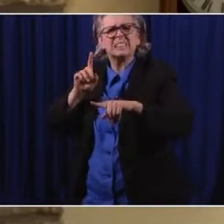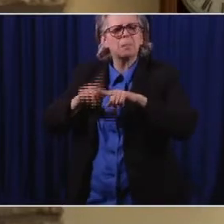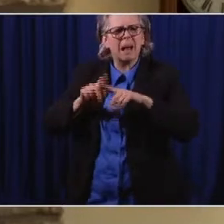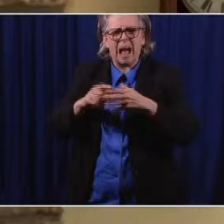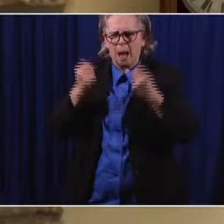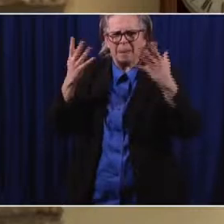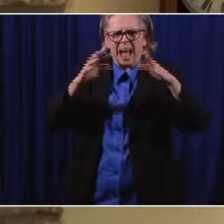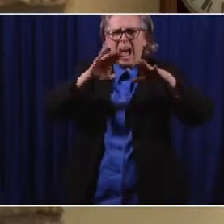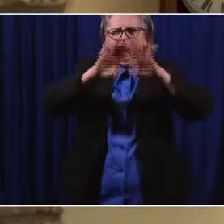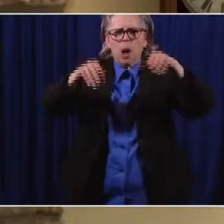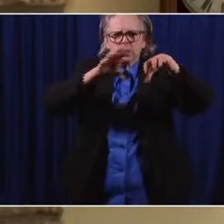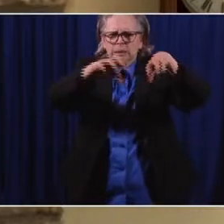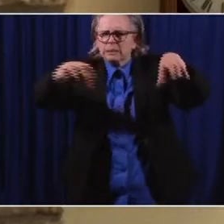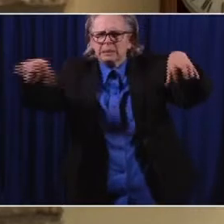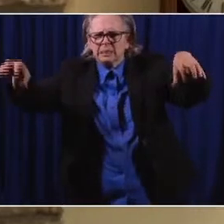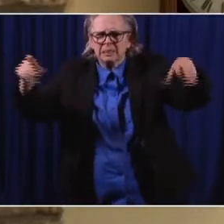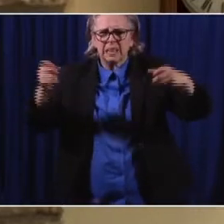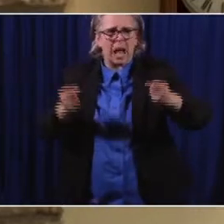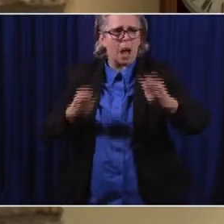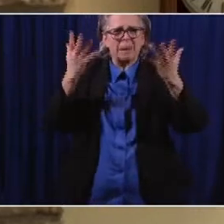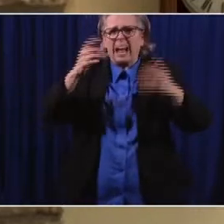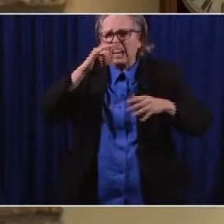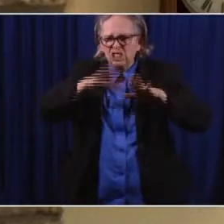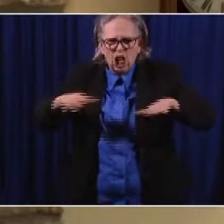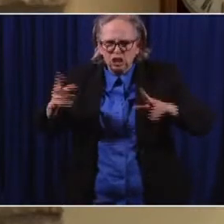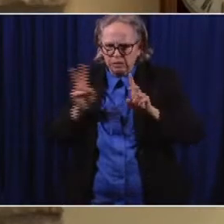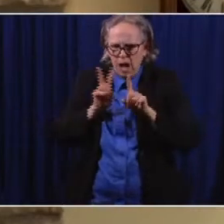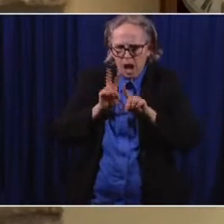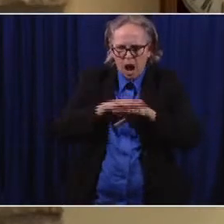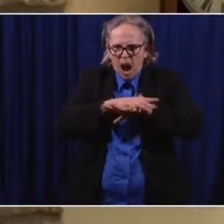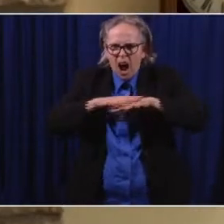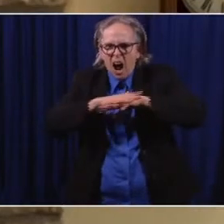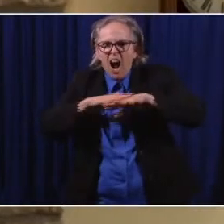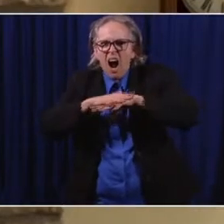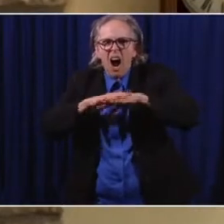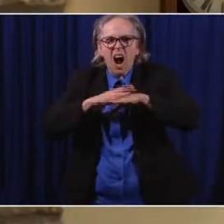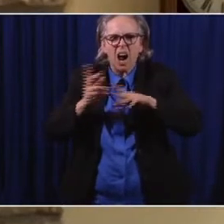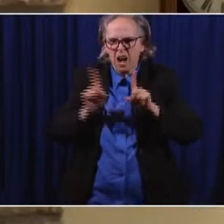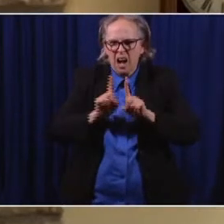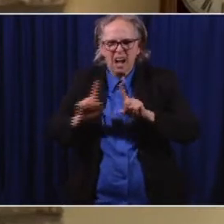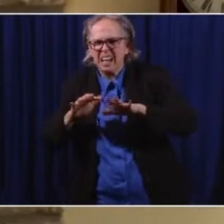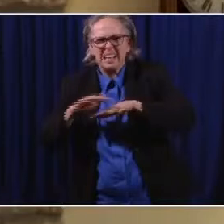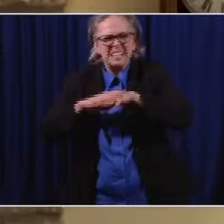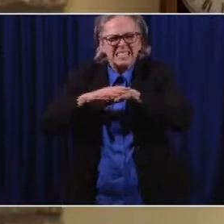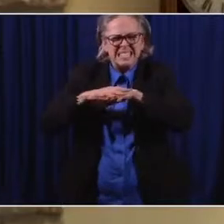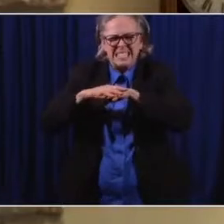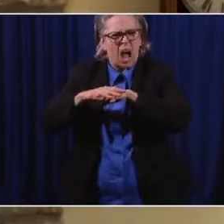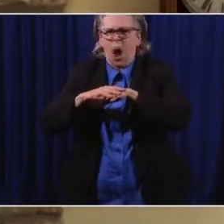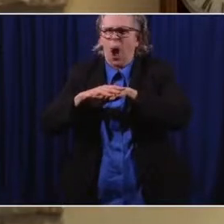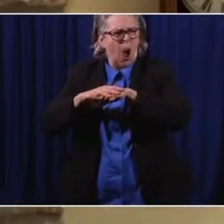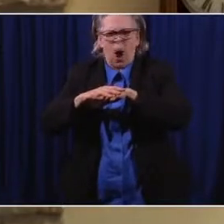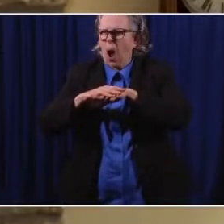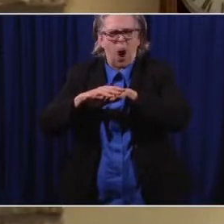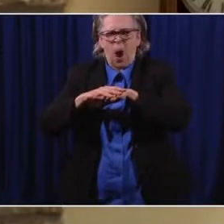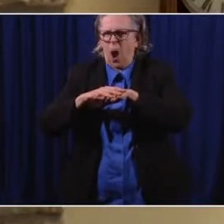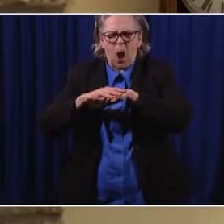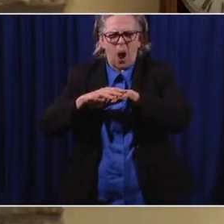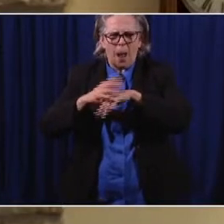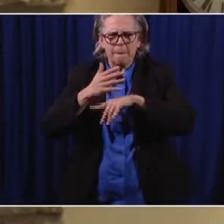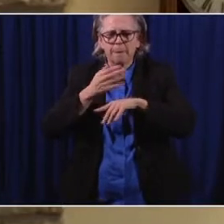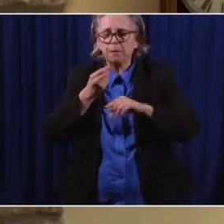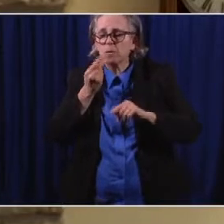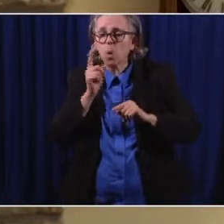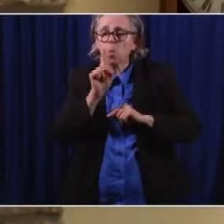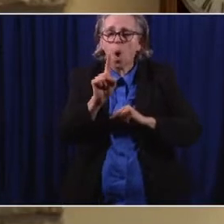ghosts and goblins are running around that neighborhood. The more, and you're bumping into more people, it's kind of, not what you